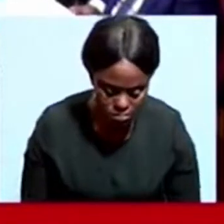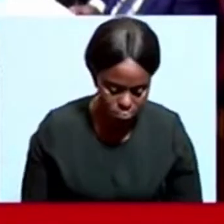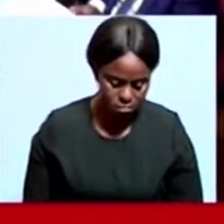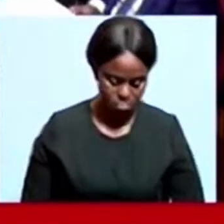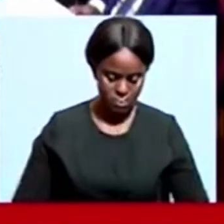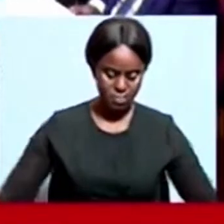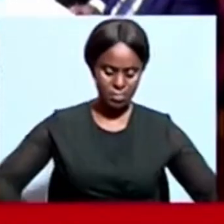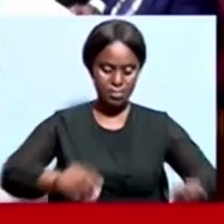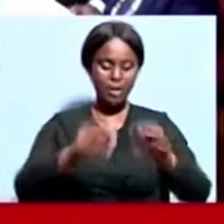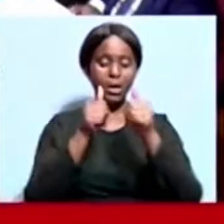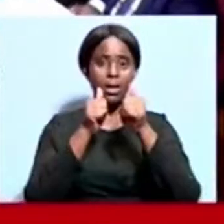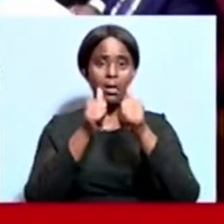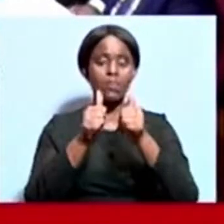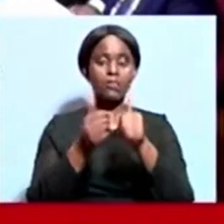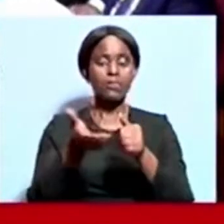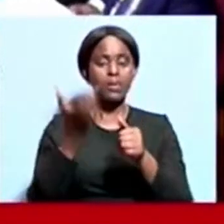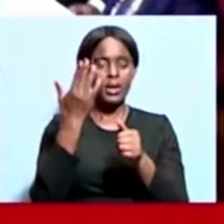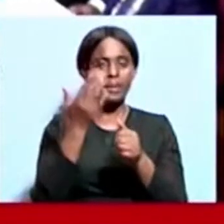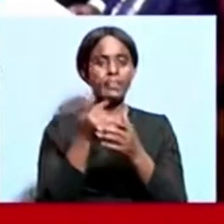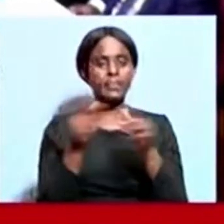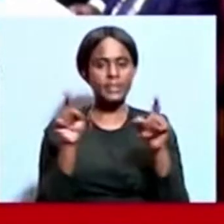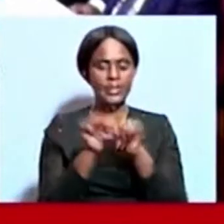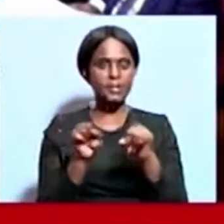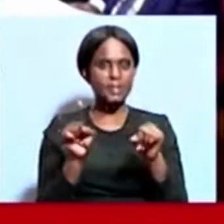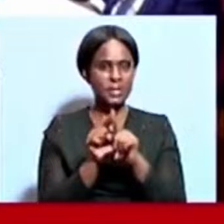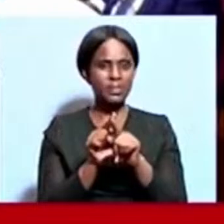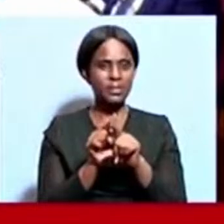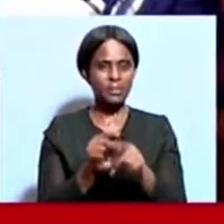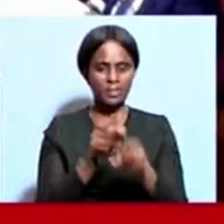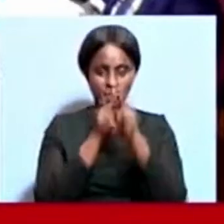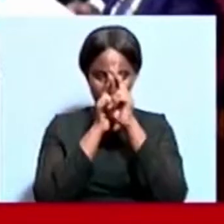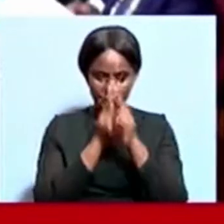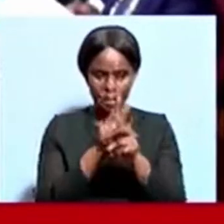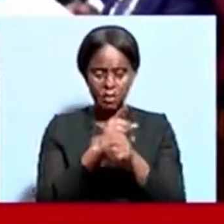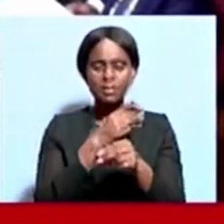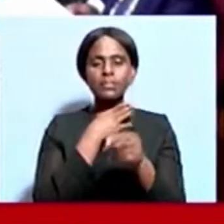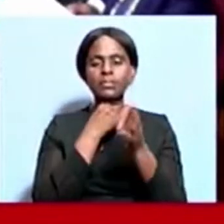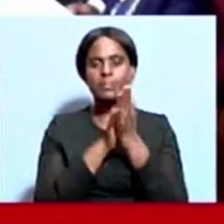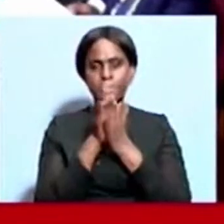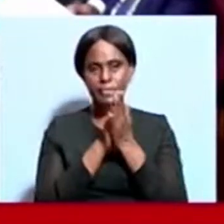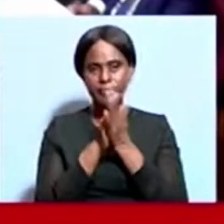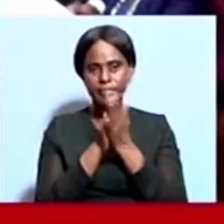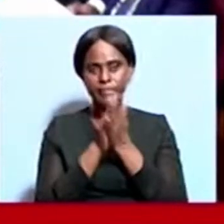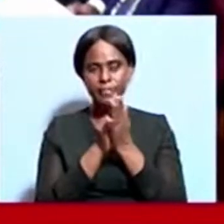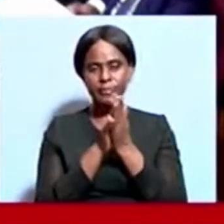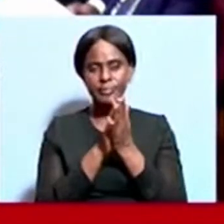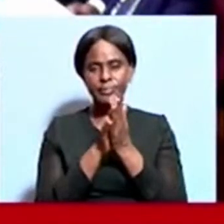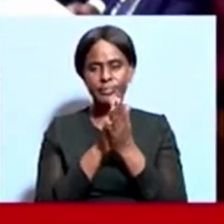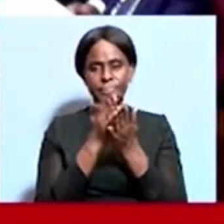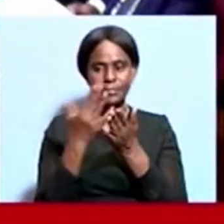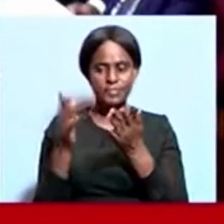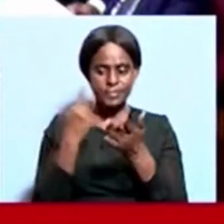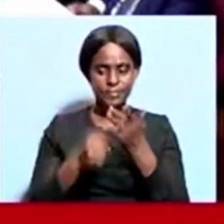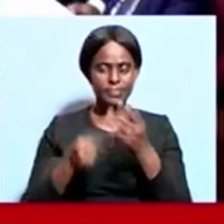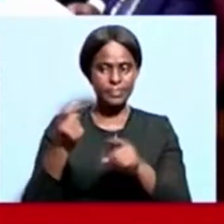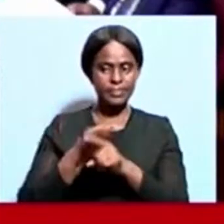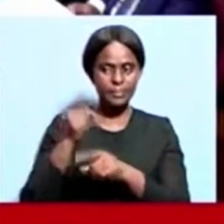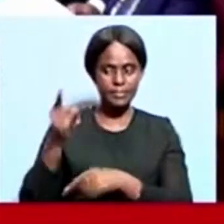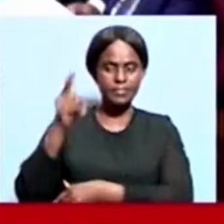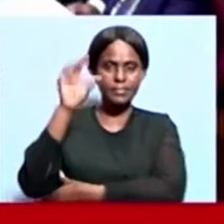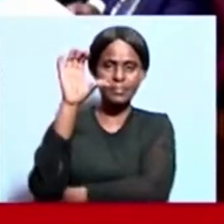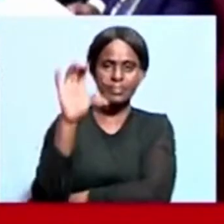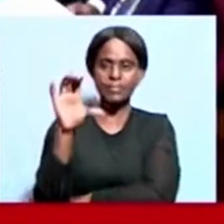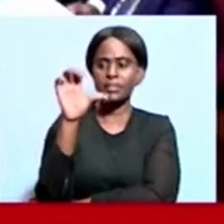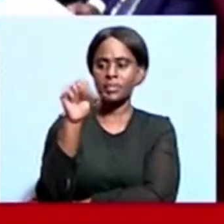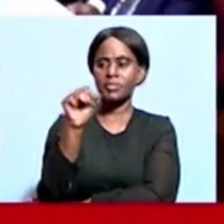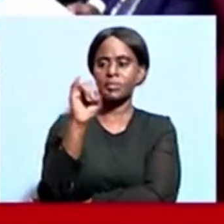on the same. Honorable, this is very interesting. Actually, something that is coming from